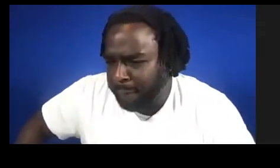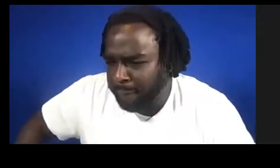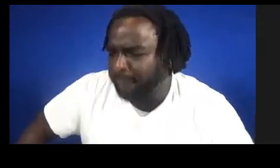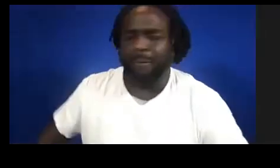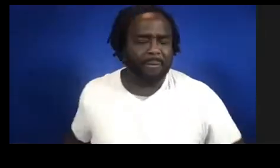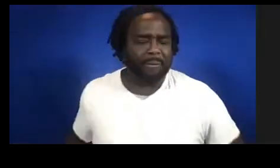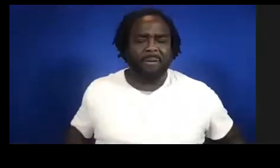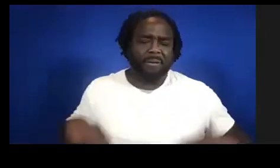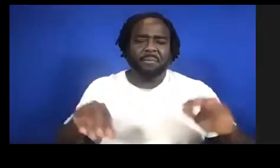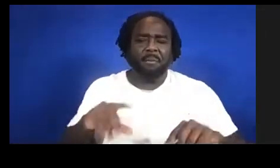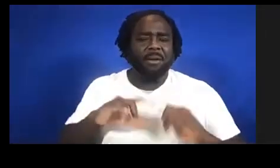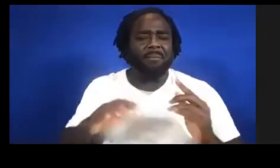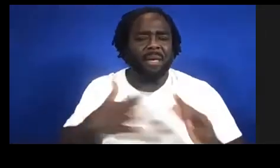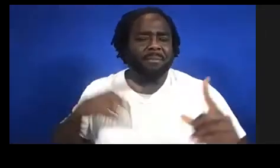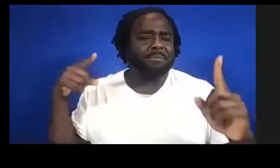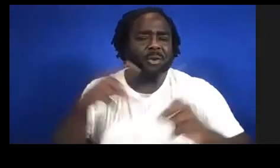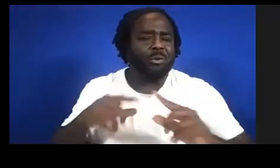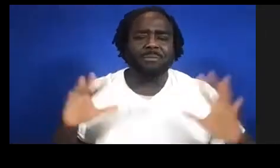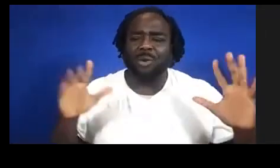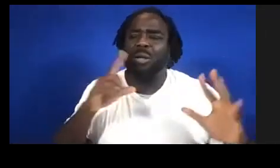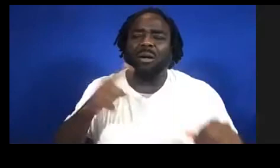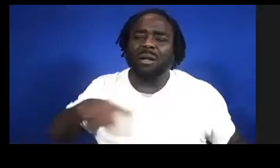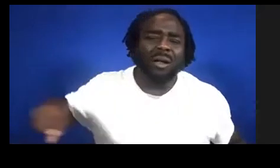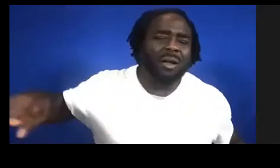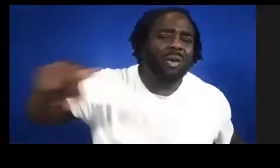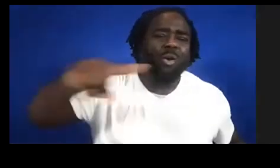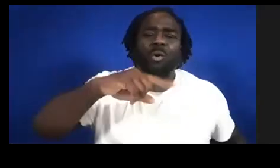I'm like, what is this in a bowl that you brought me?